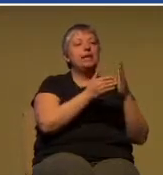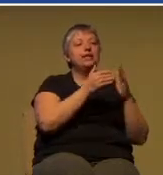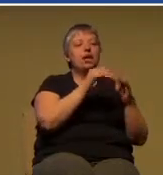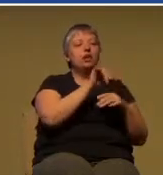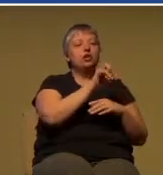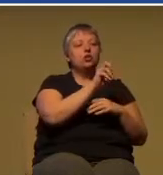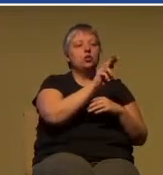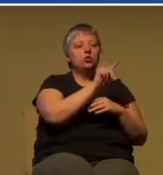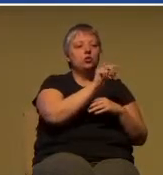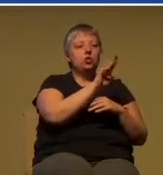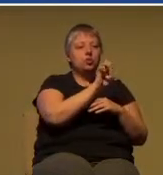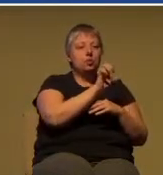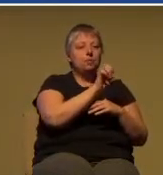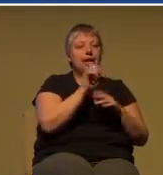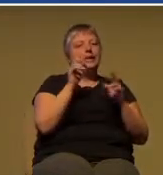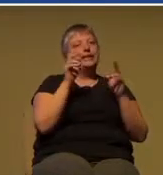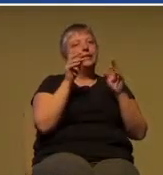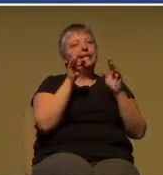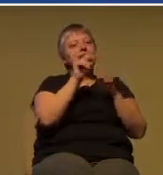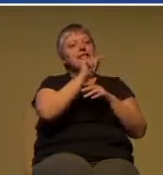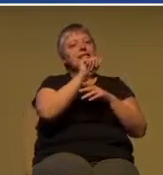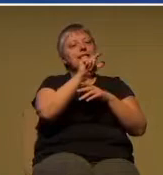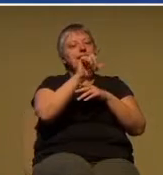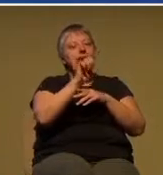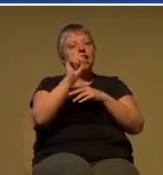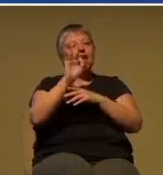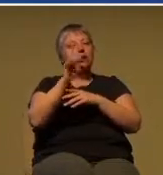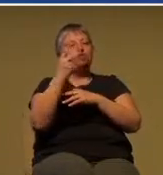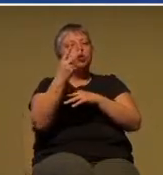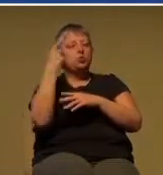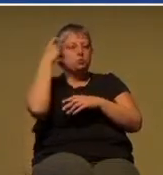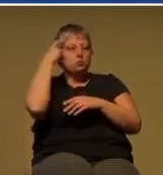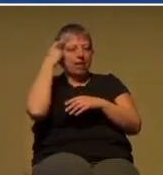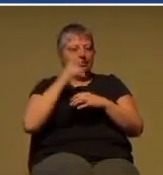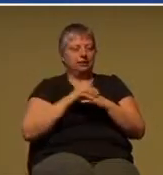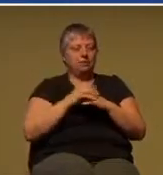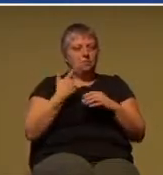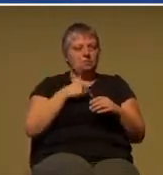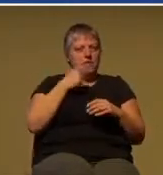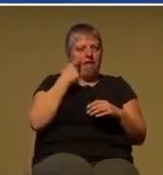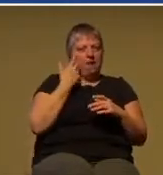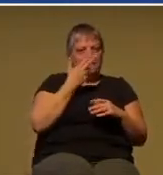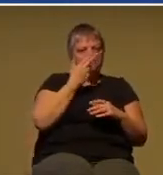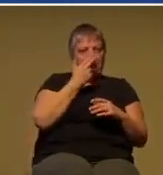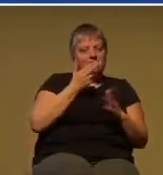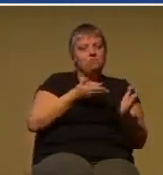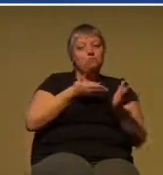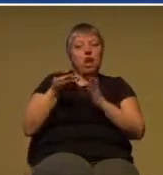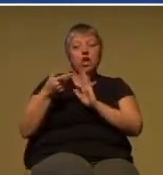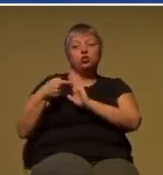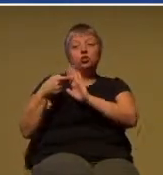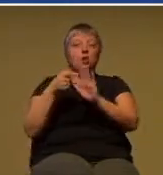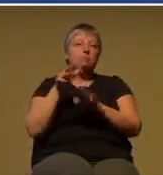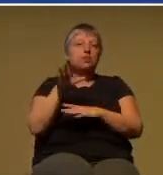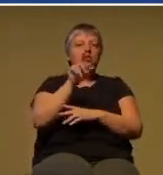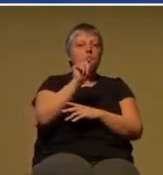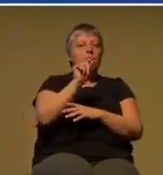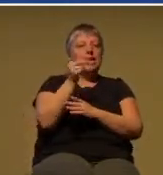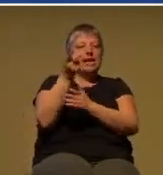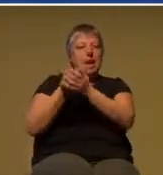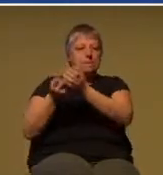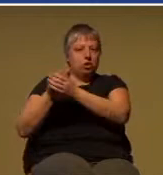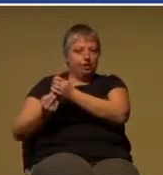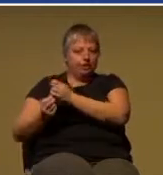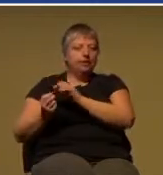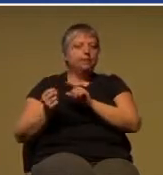We watched it. We thought it was pretty funny. So we brought it to that evening, and we showed it to about 20 couples or so that were